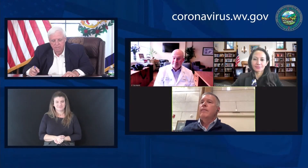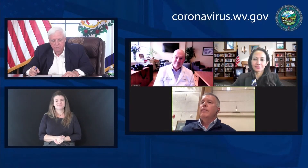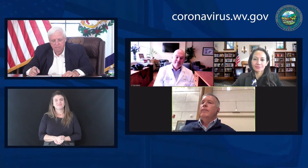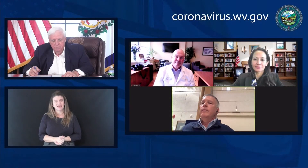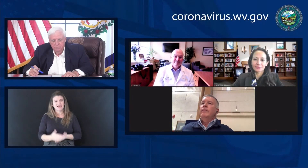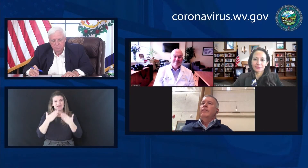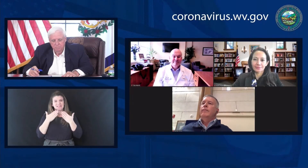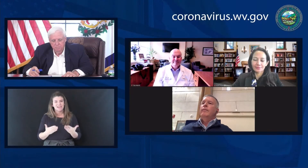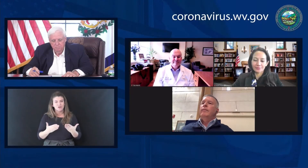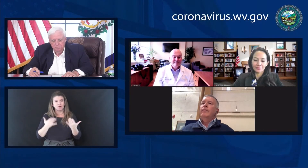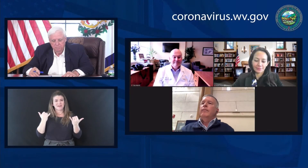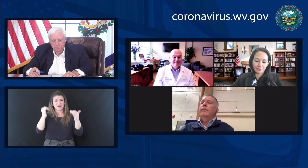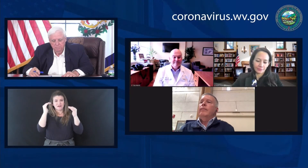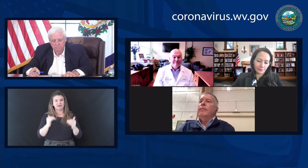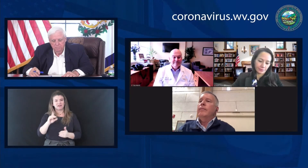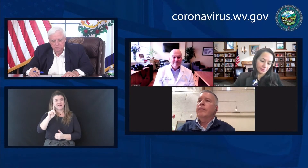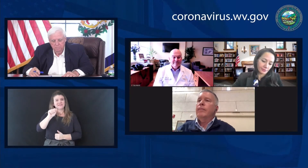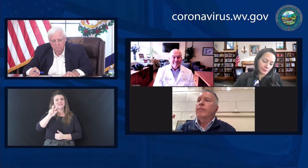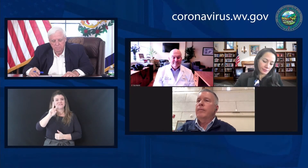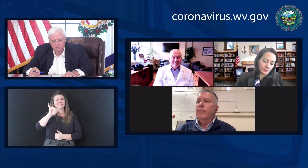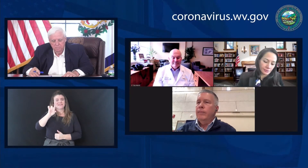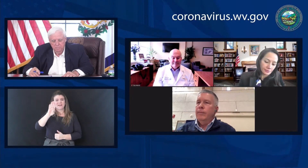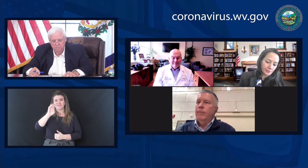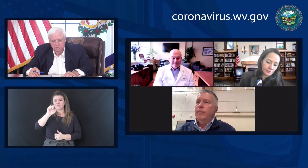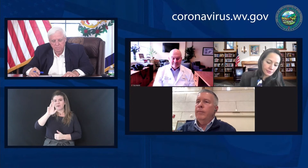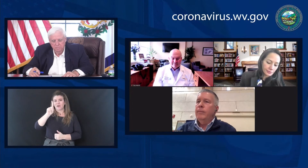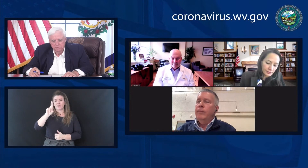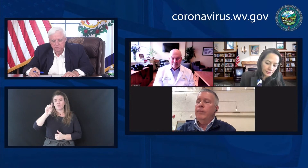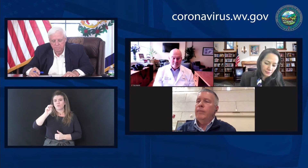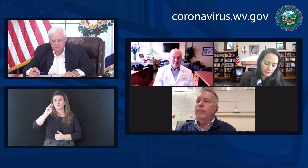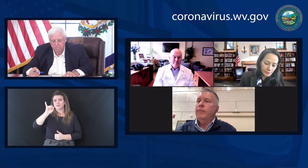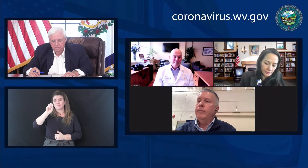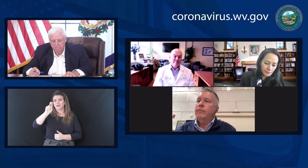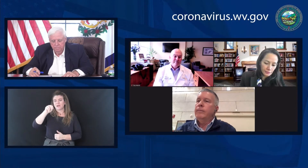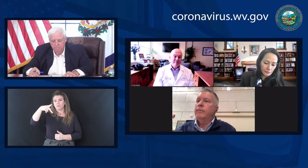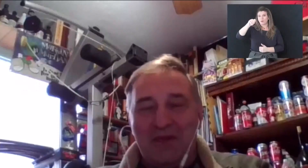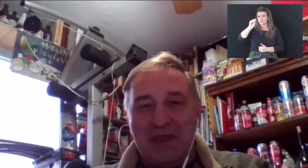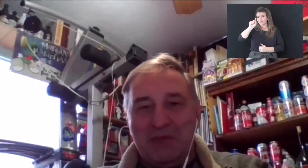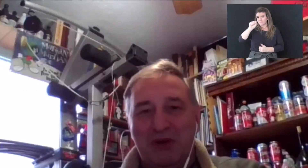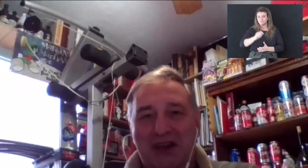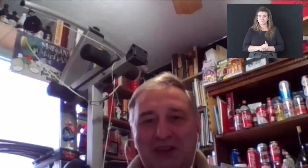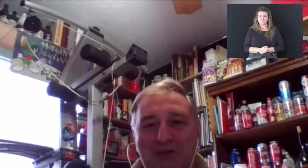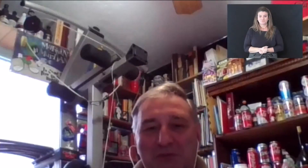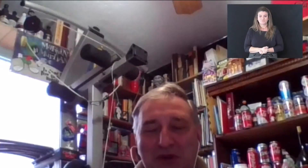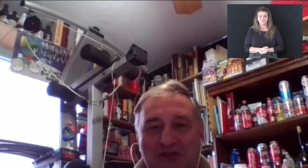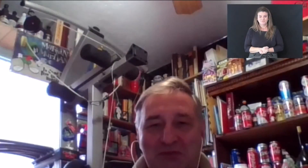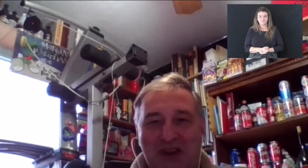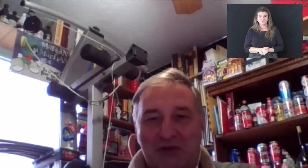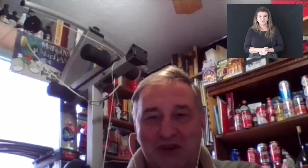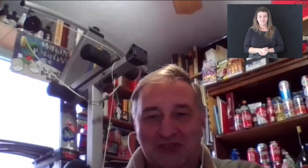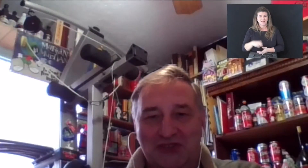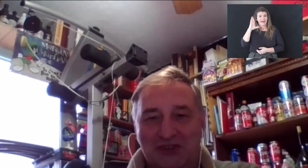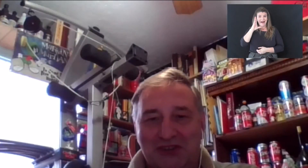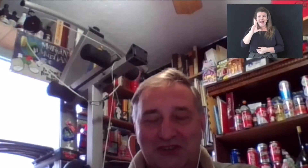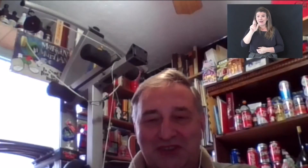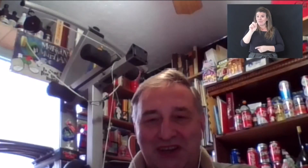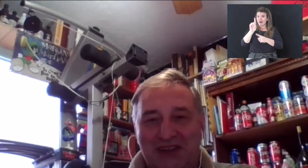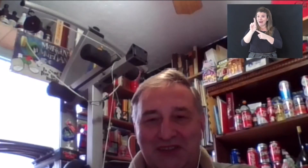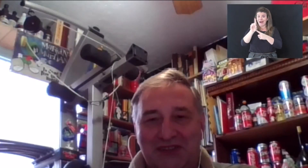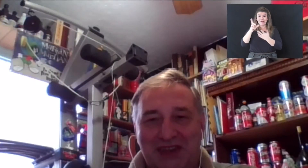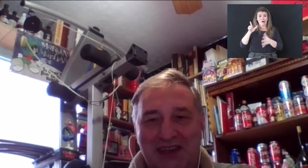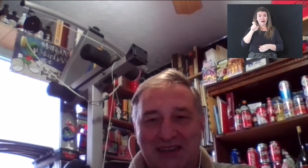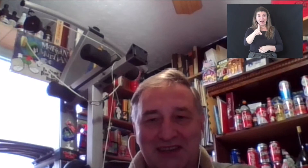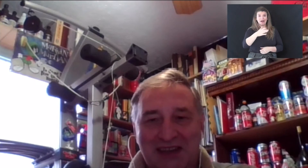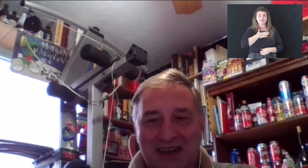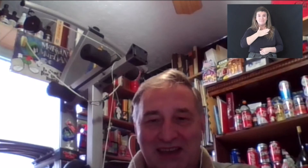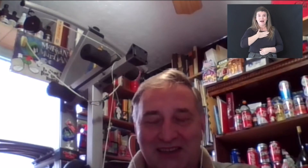All right, thank you, Brendan. Next to David Beard with the Dominion Post. Hi, Brad covered most of my question on the state of